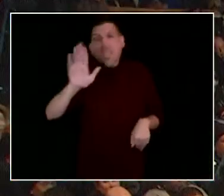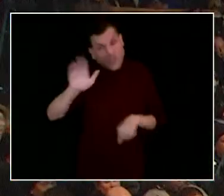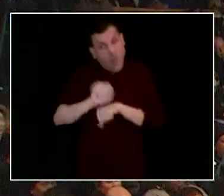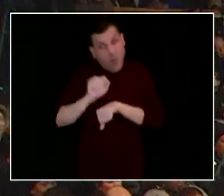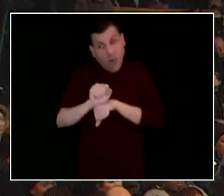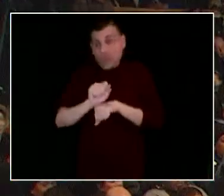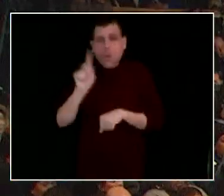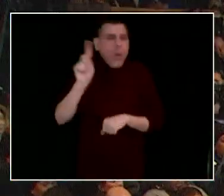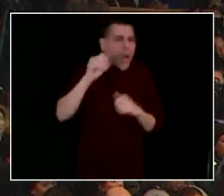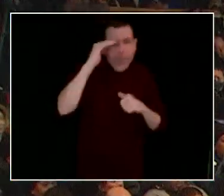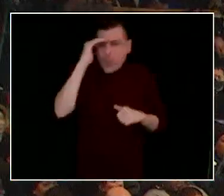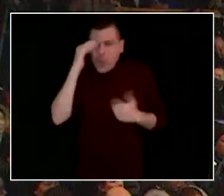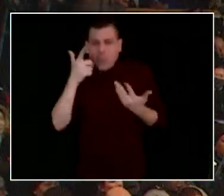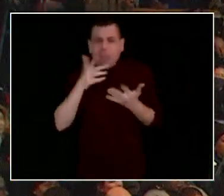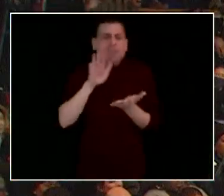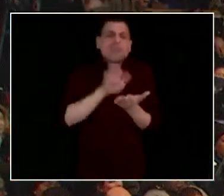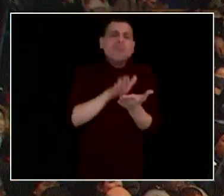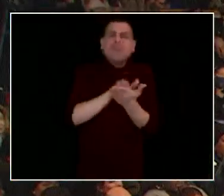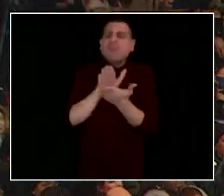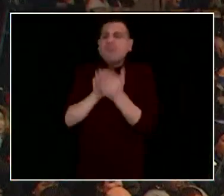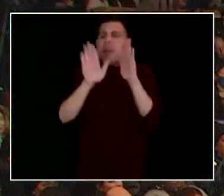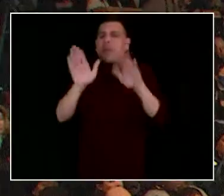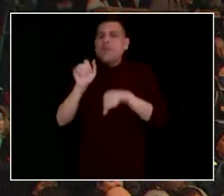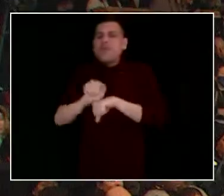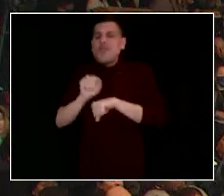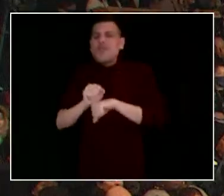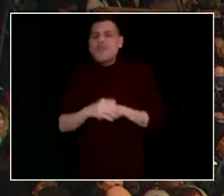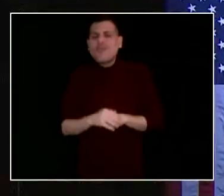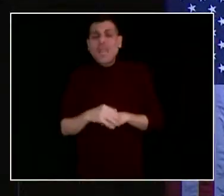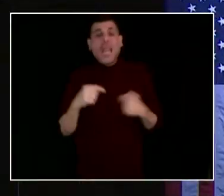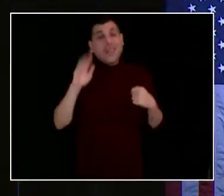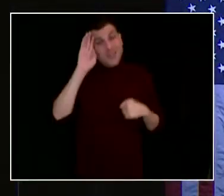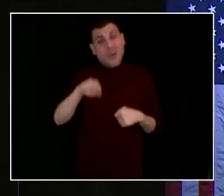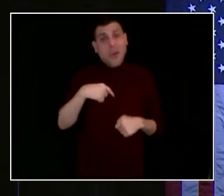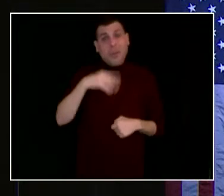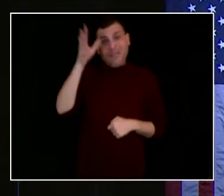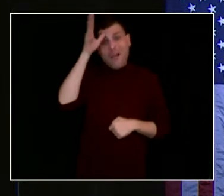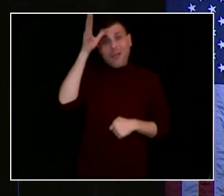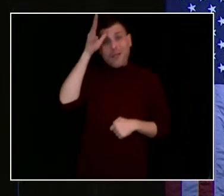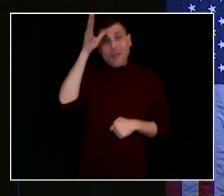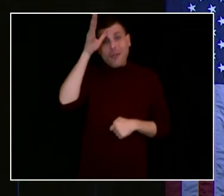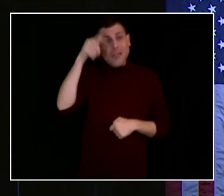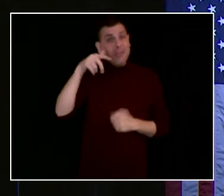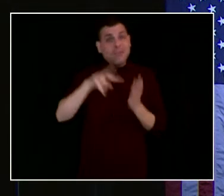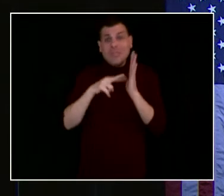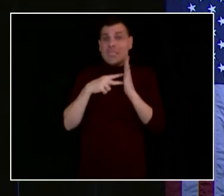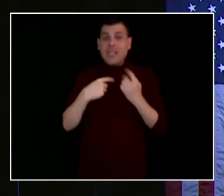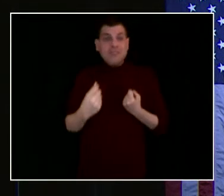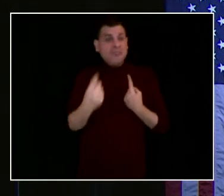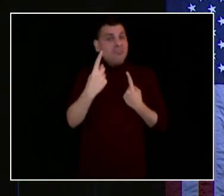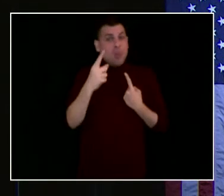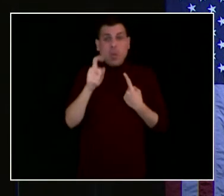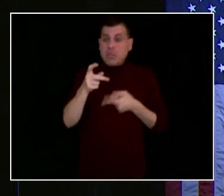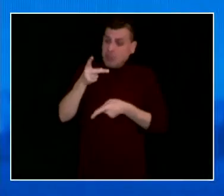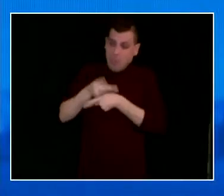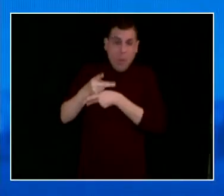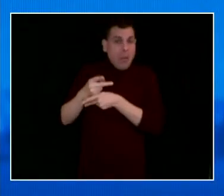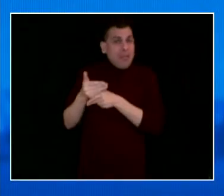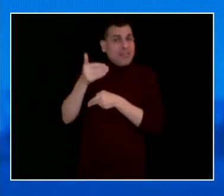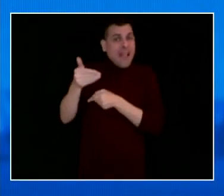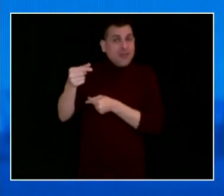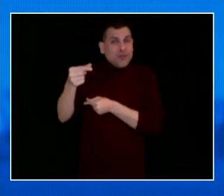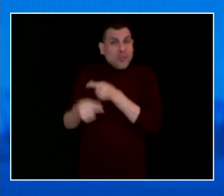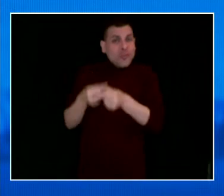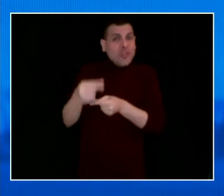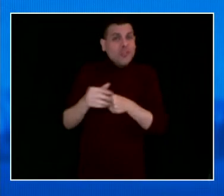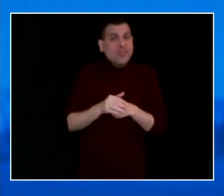And as a father, I know the importance of teaching and uplifting the next generation. We want to make sure every family has a chance to